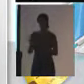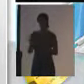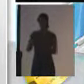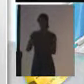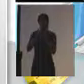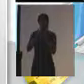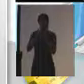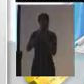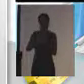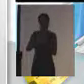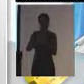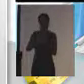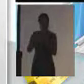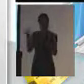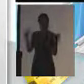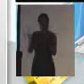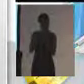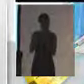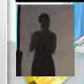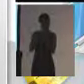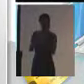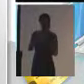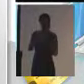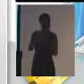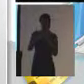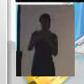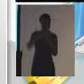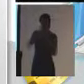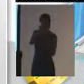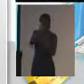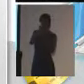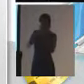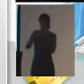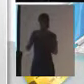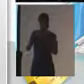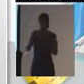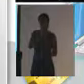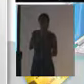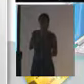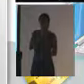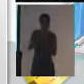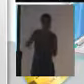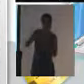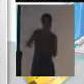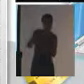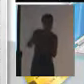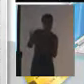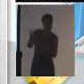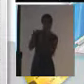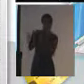we reduced the range of the servos, taking out all the positions that were not natural, that were